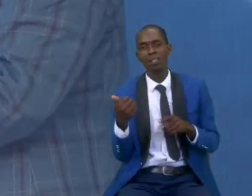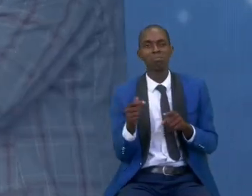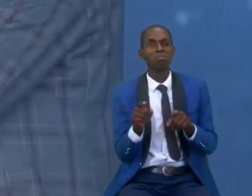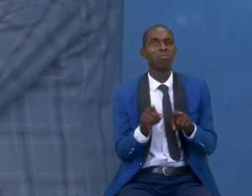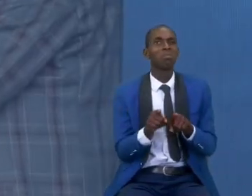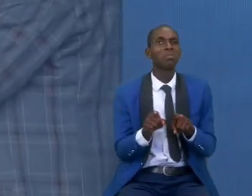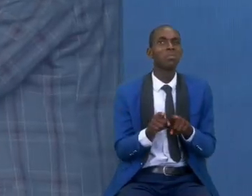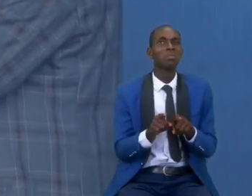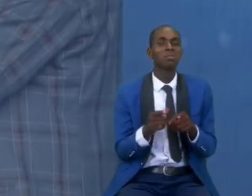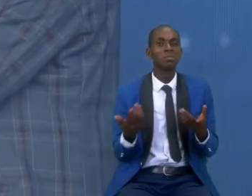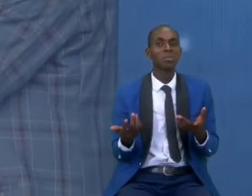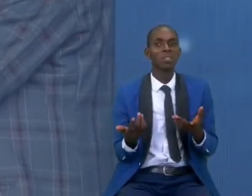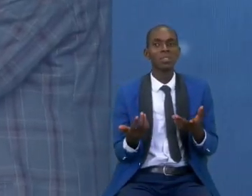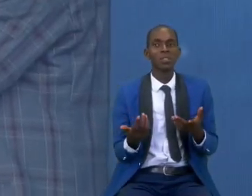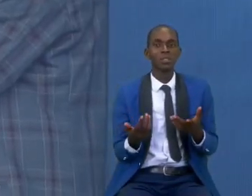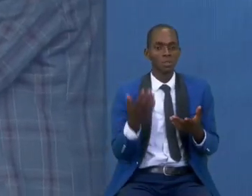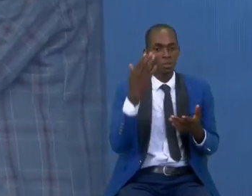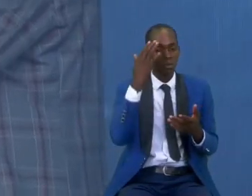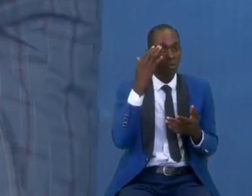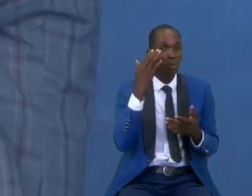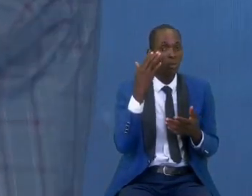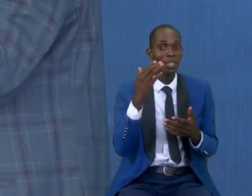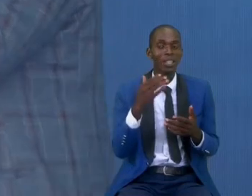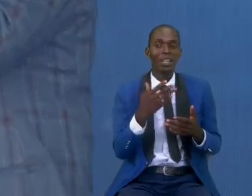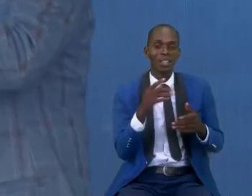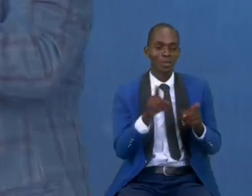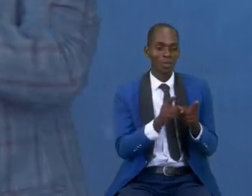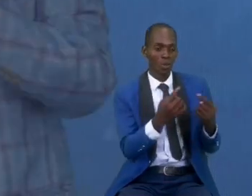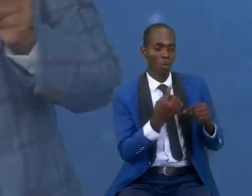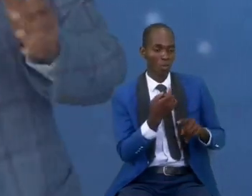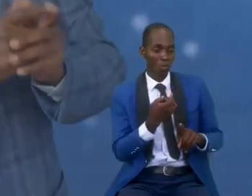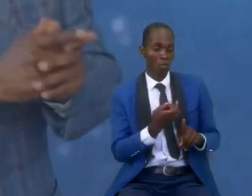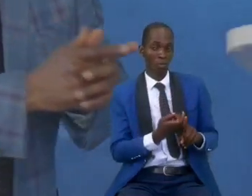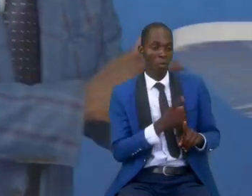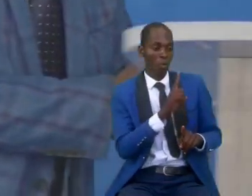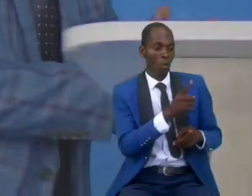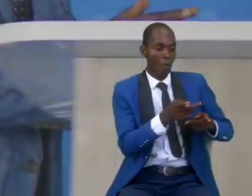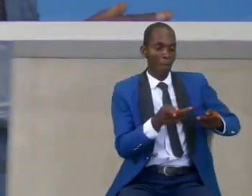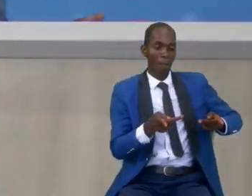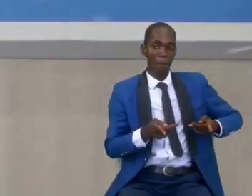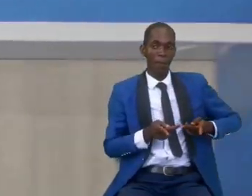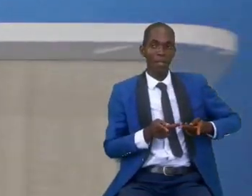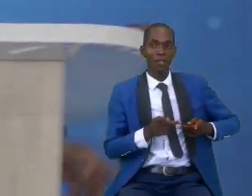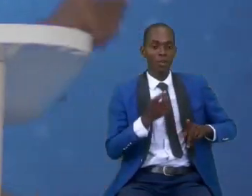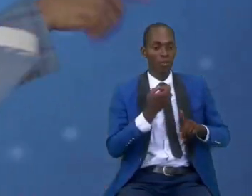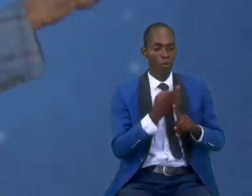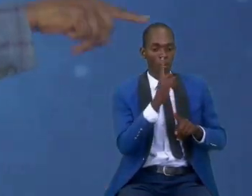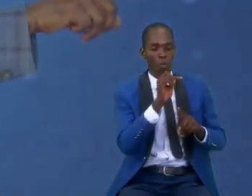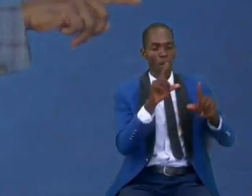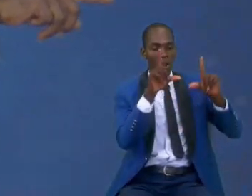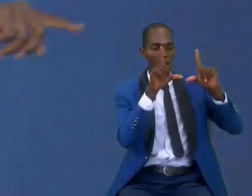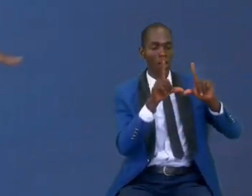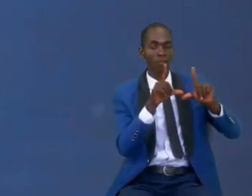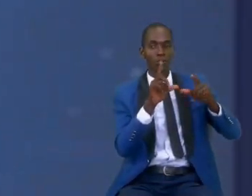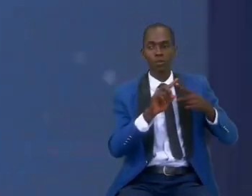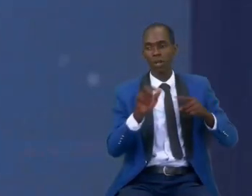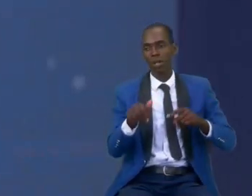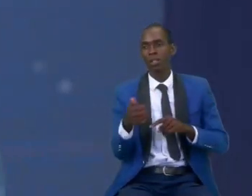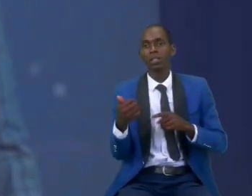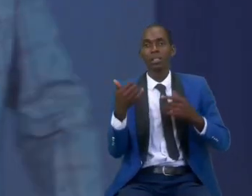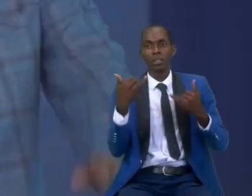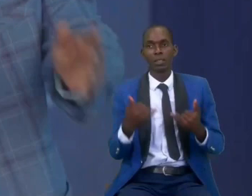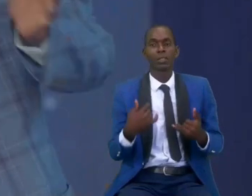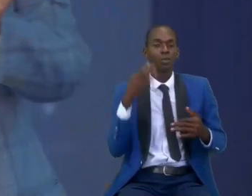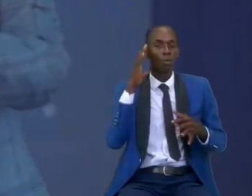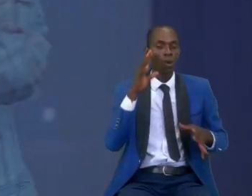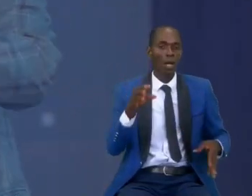over from what place and from one level to another. Now we're going to write the word form, and then we put a trans